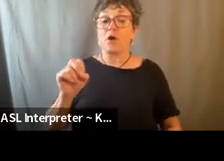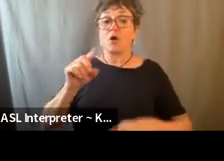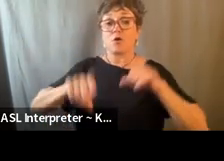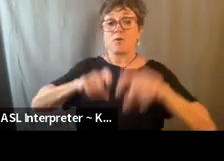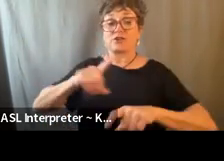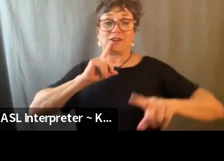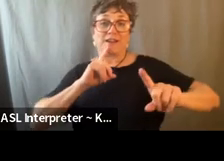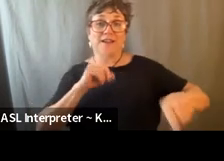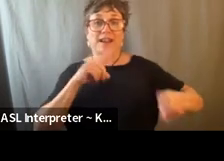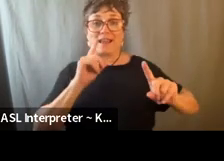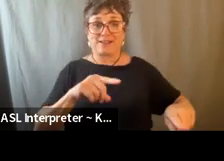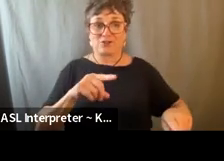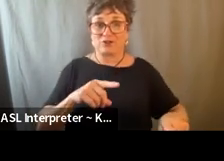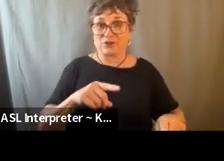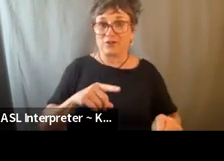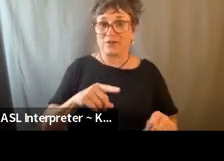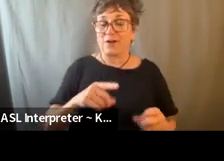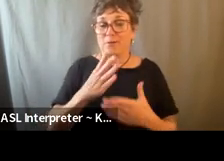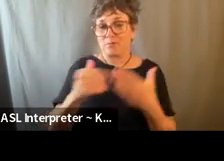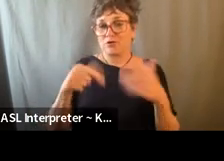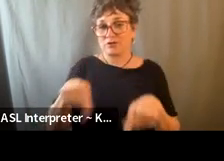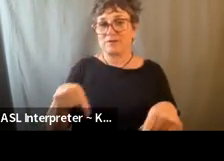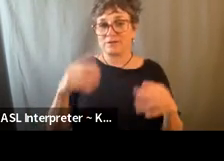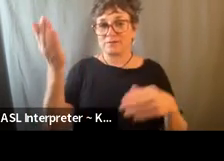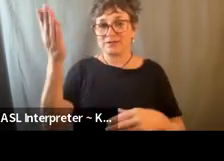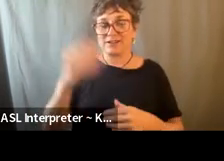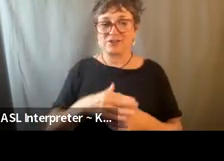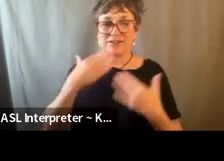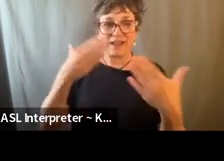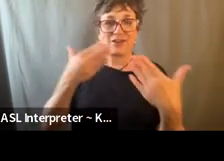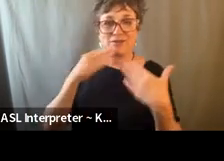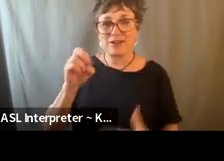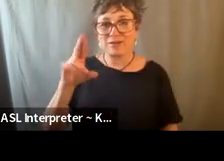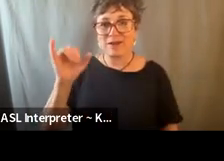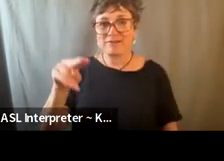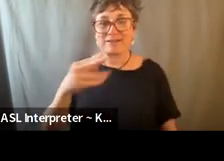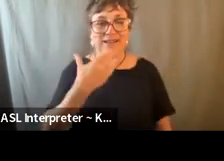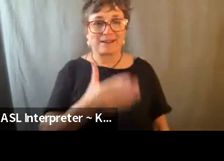this afternoon's presentation. So thank you so much, Erin. Yeah, thank you.